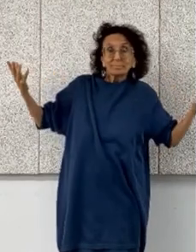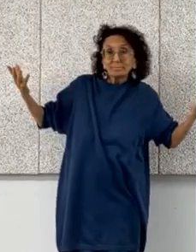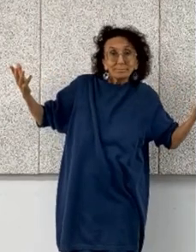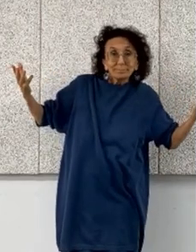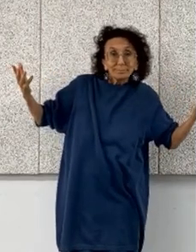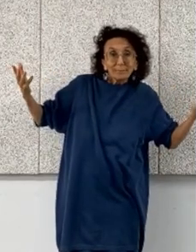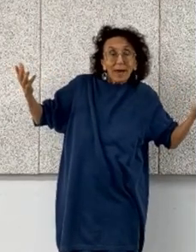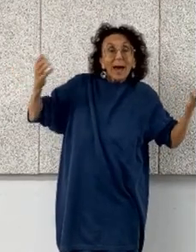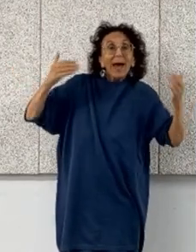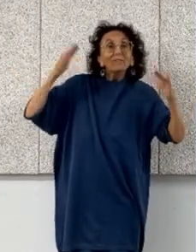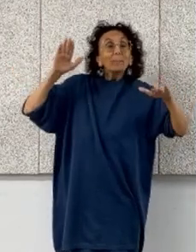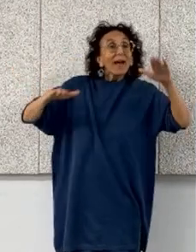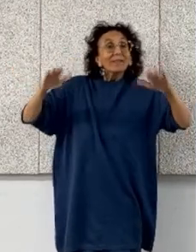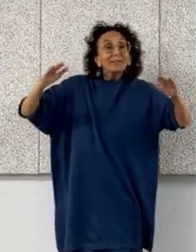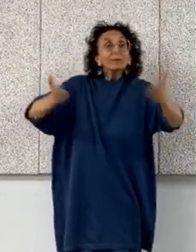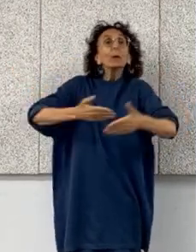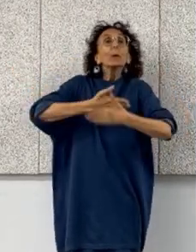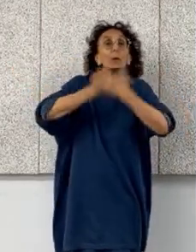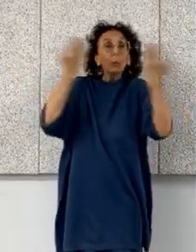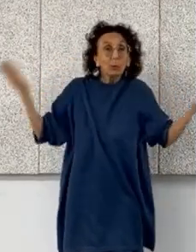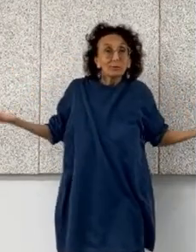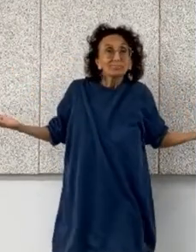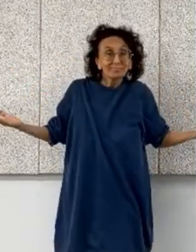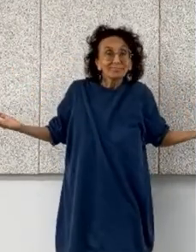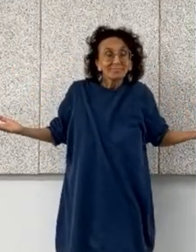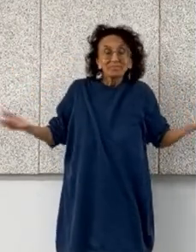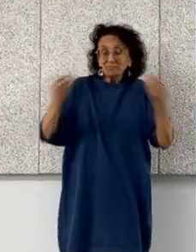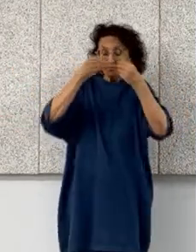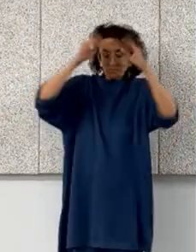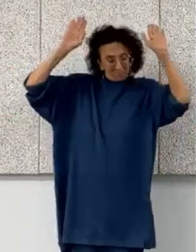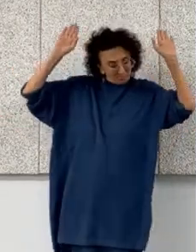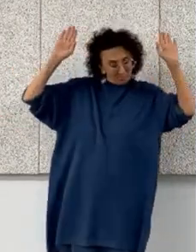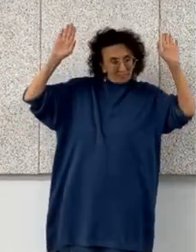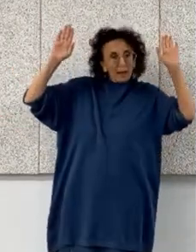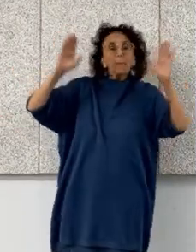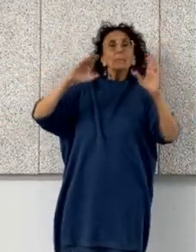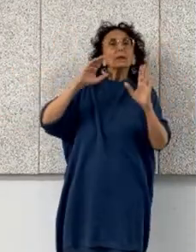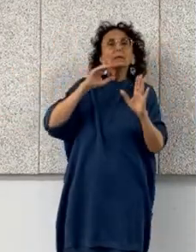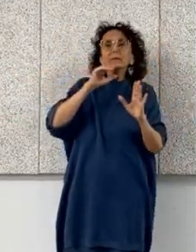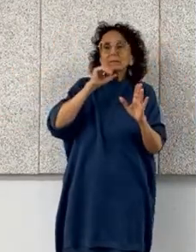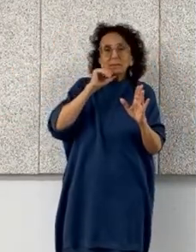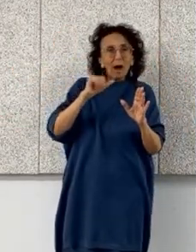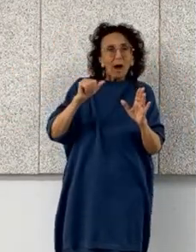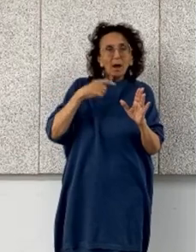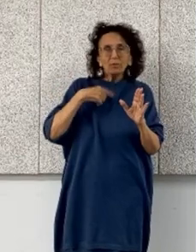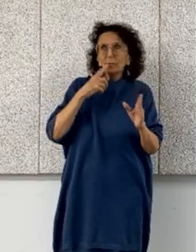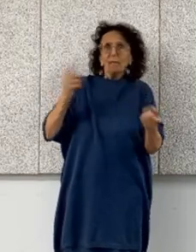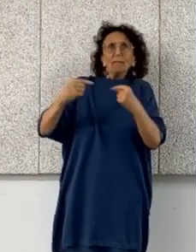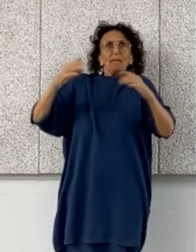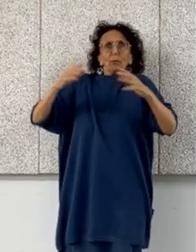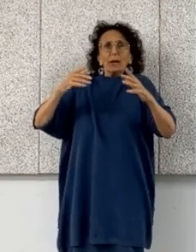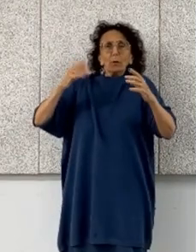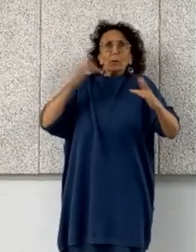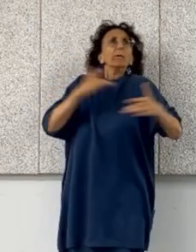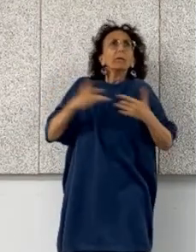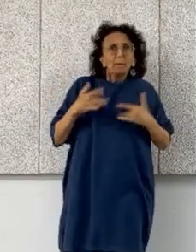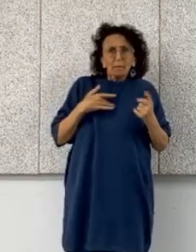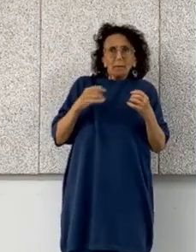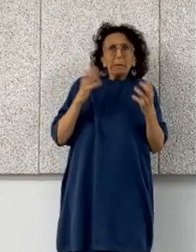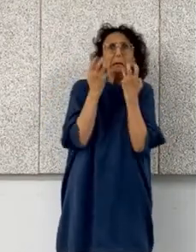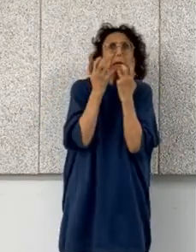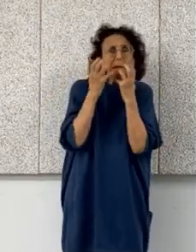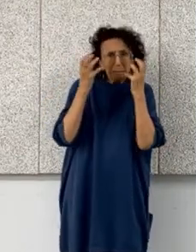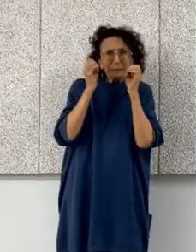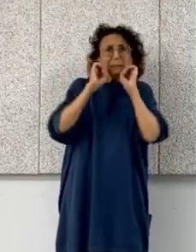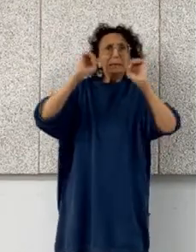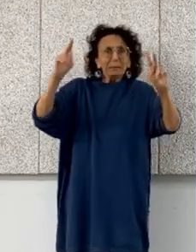there is no balance here. Yeah. And to try and not have like intense reactionary urgency